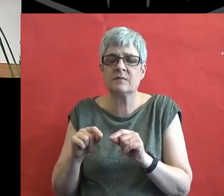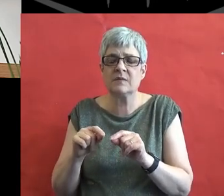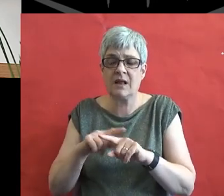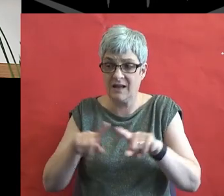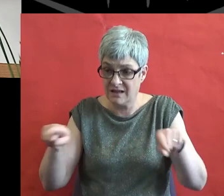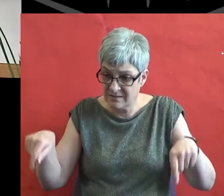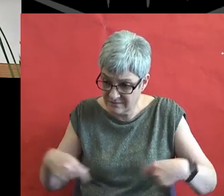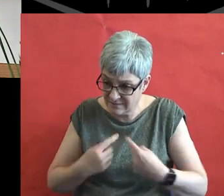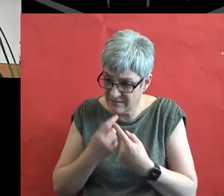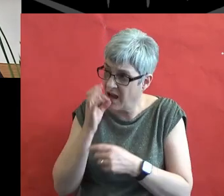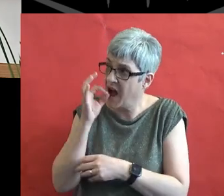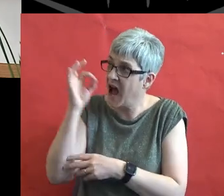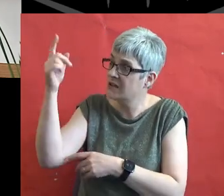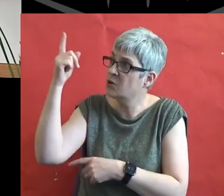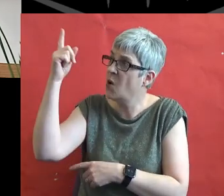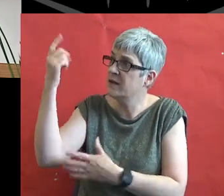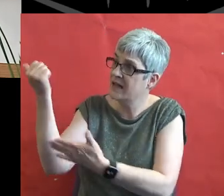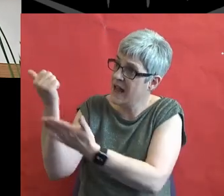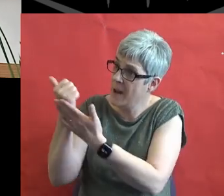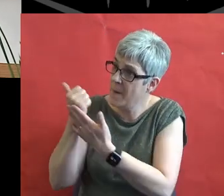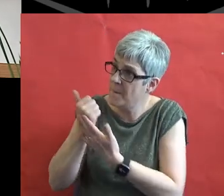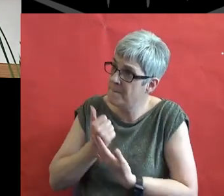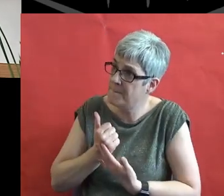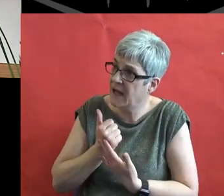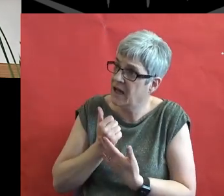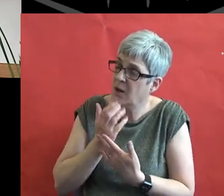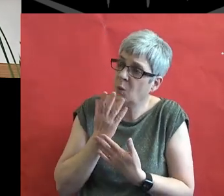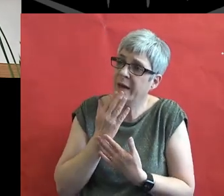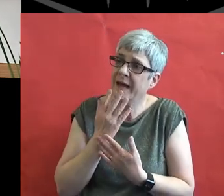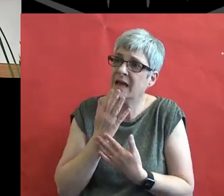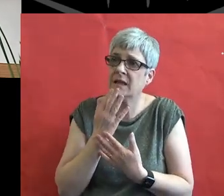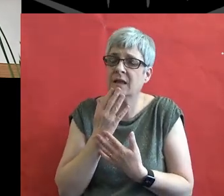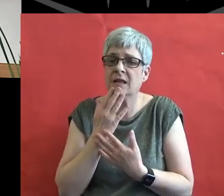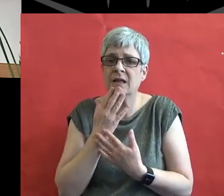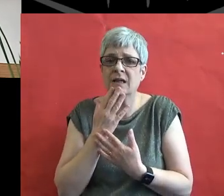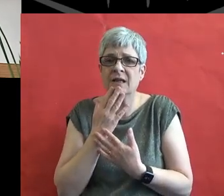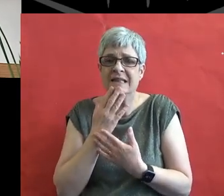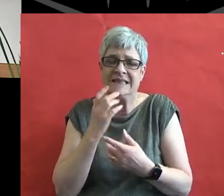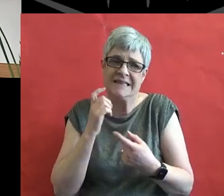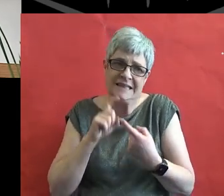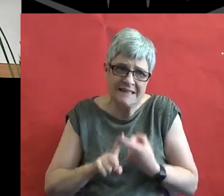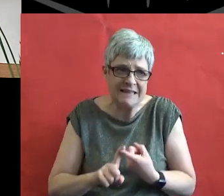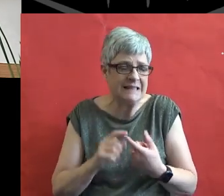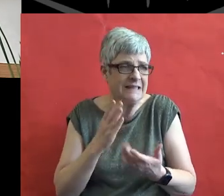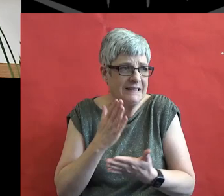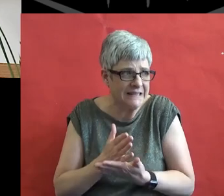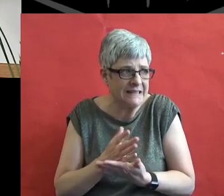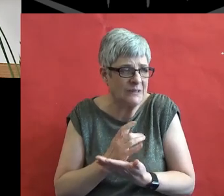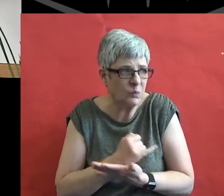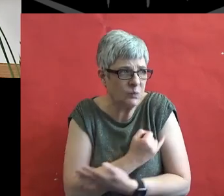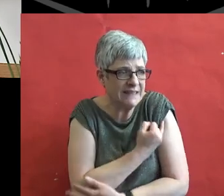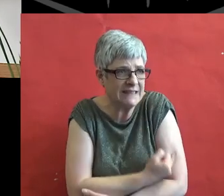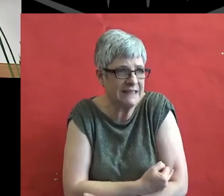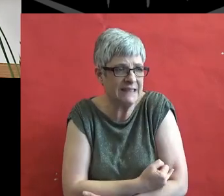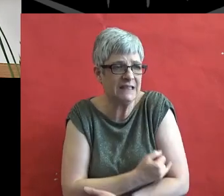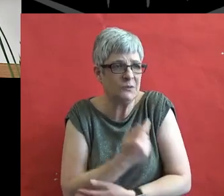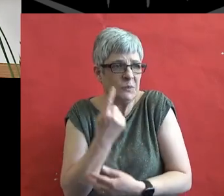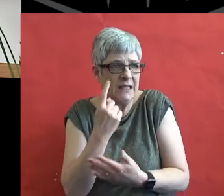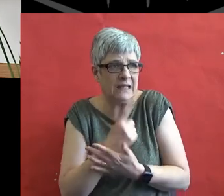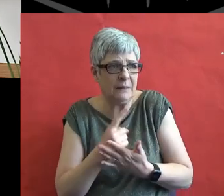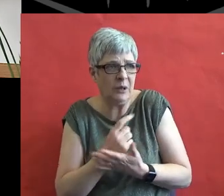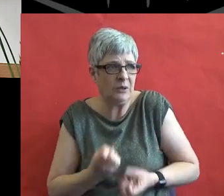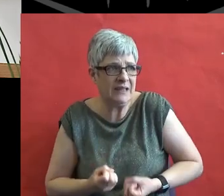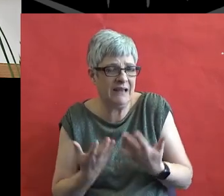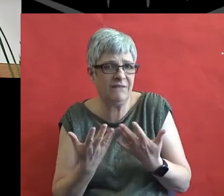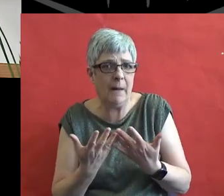Let's ask God to help us when our resolve is weakening and when we are thinking about